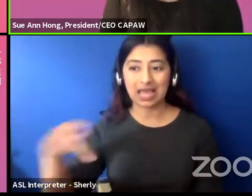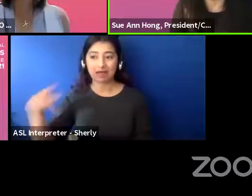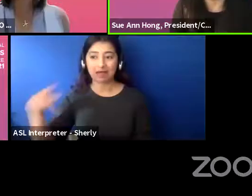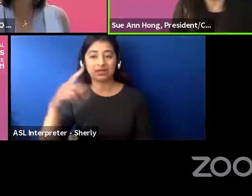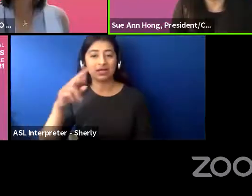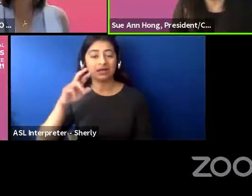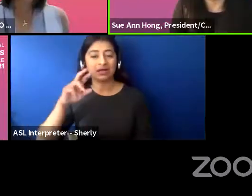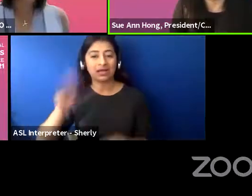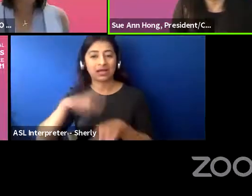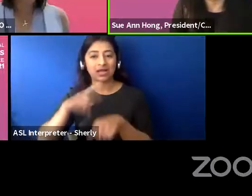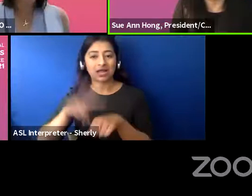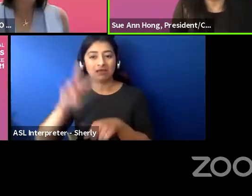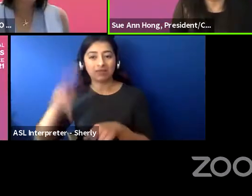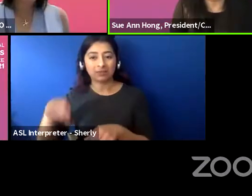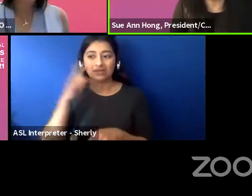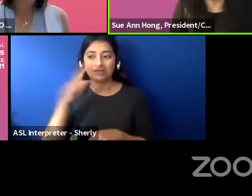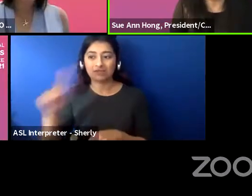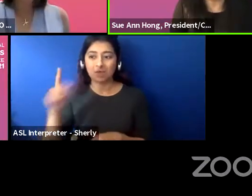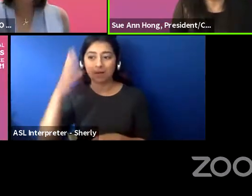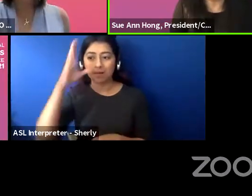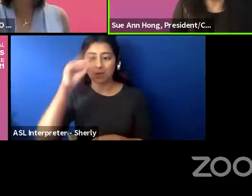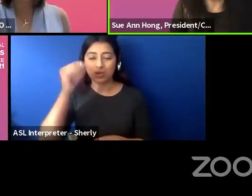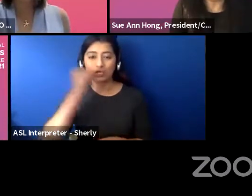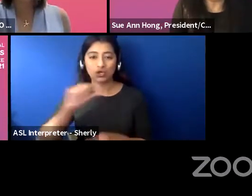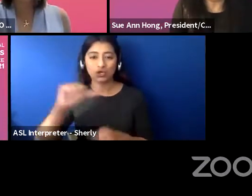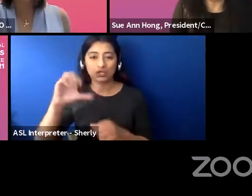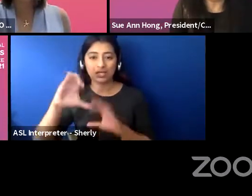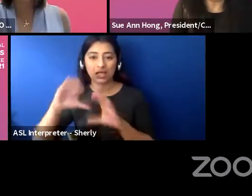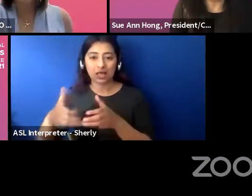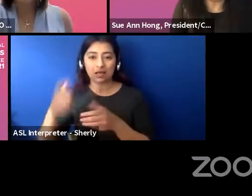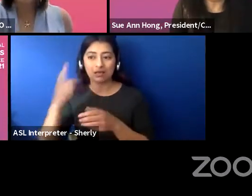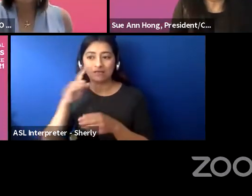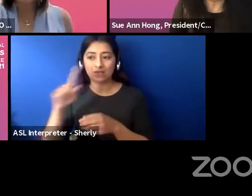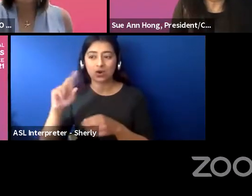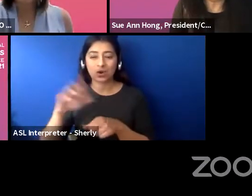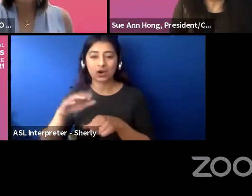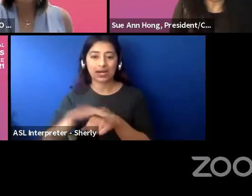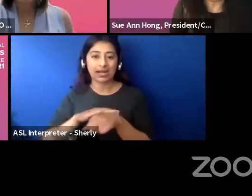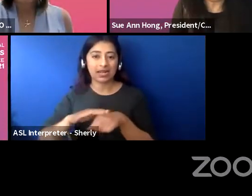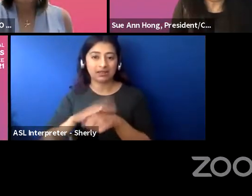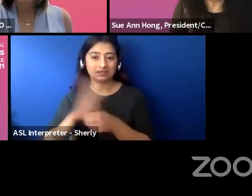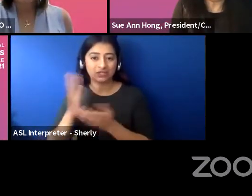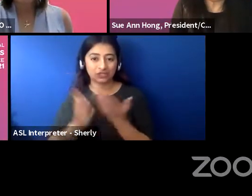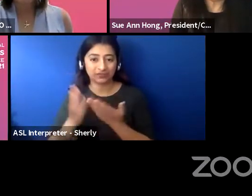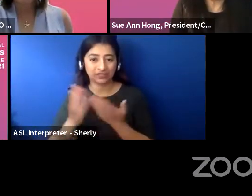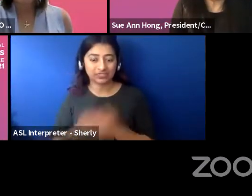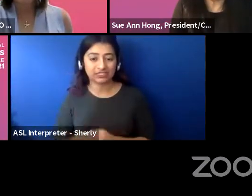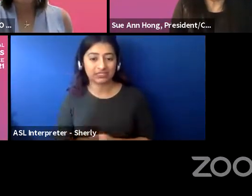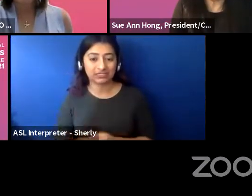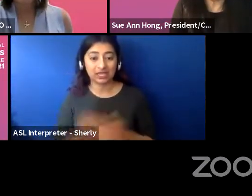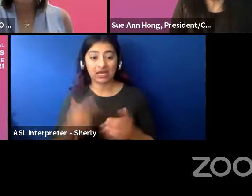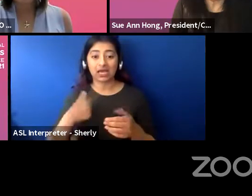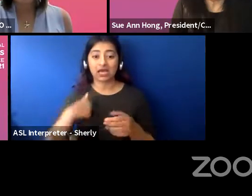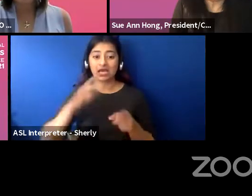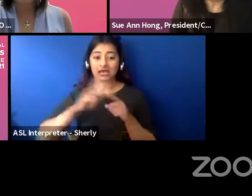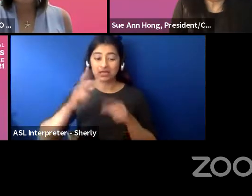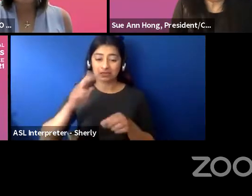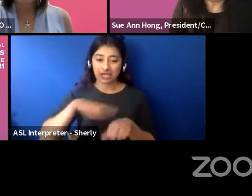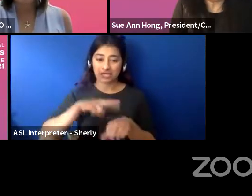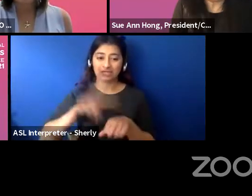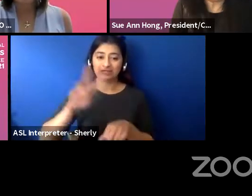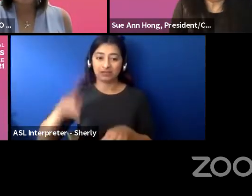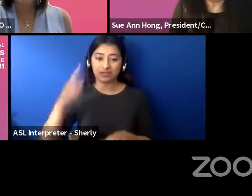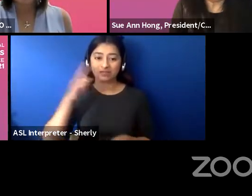Native Services. Carla? Thank you, Sue-Ann. So professionally, I'm the National Vice President of